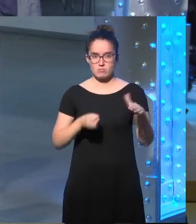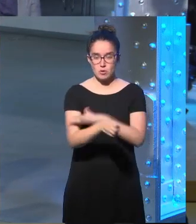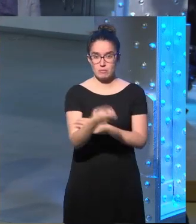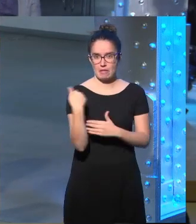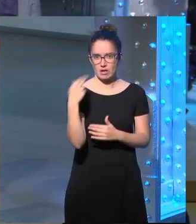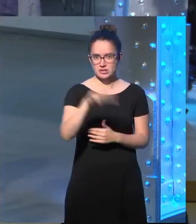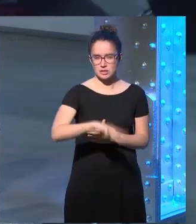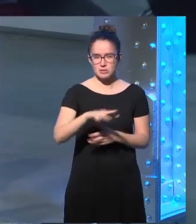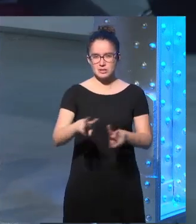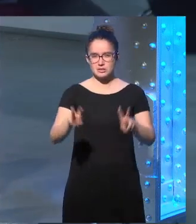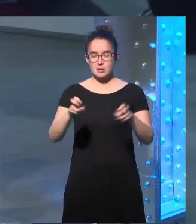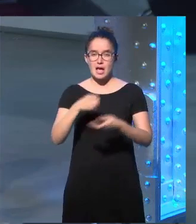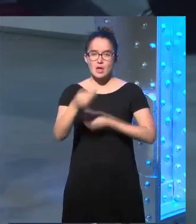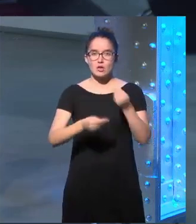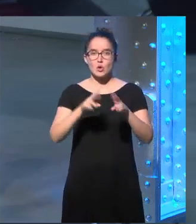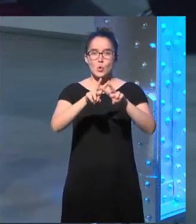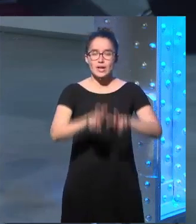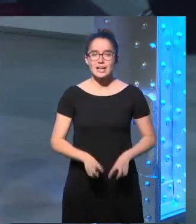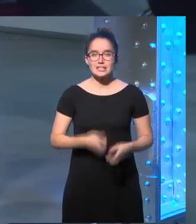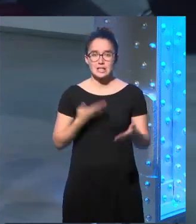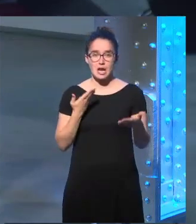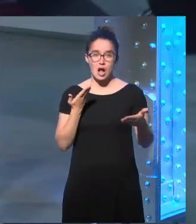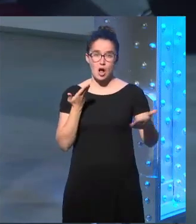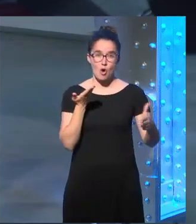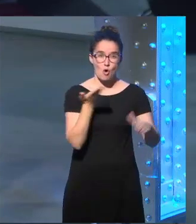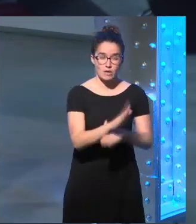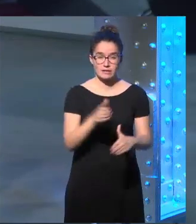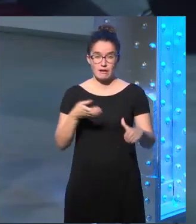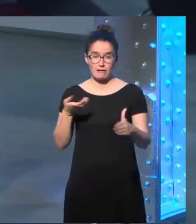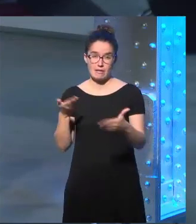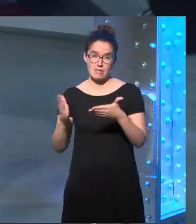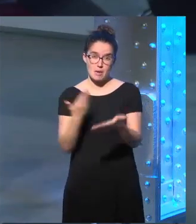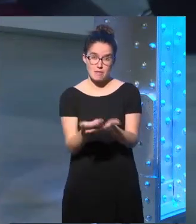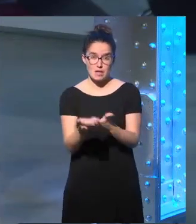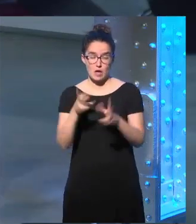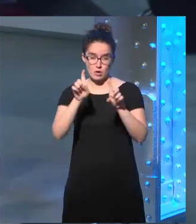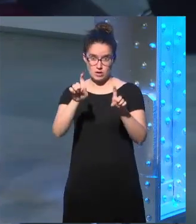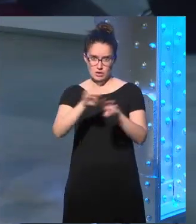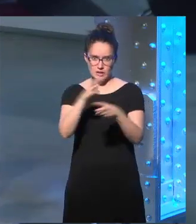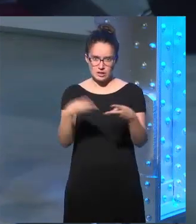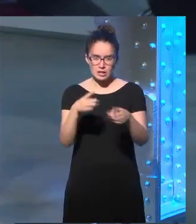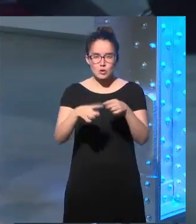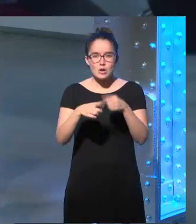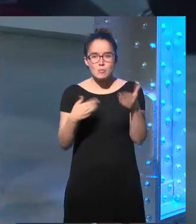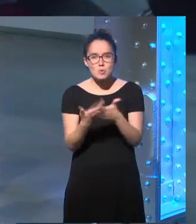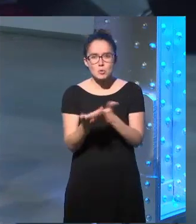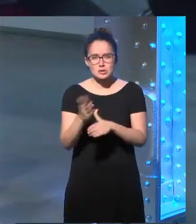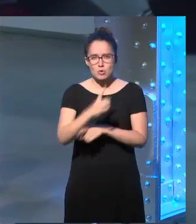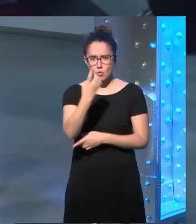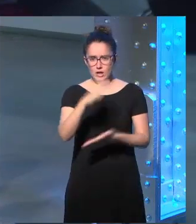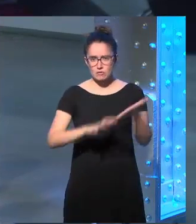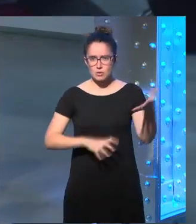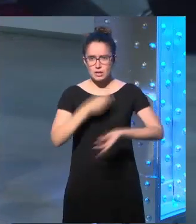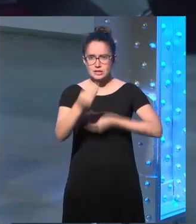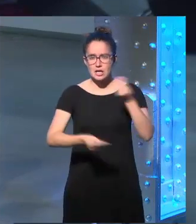Recently, we presented a report on the demand and the offering of education in the Internet